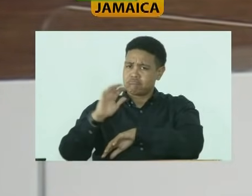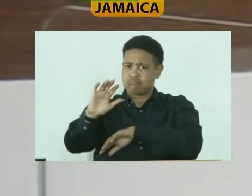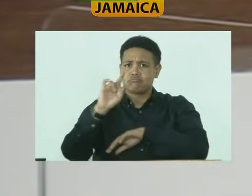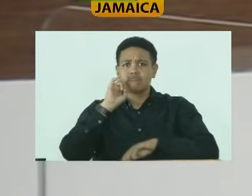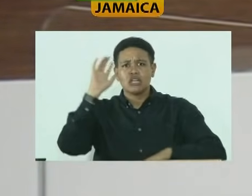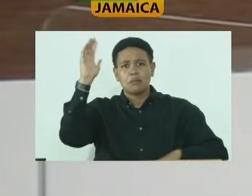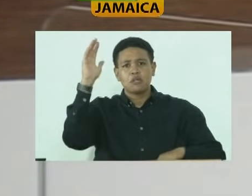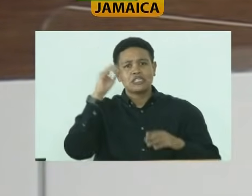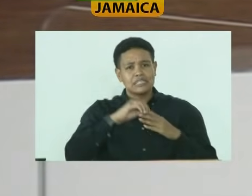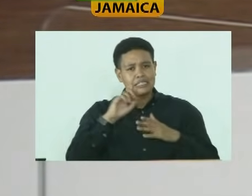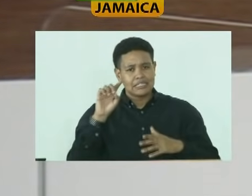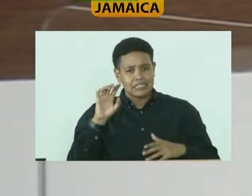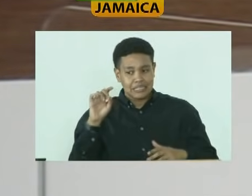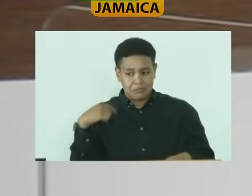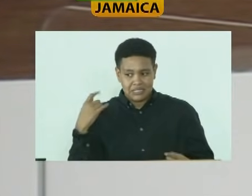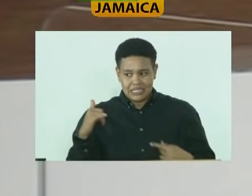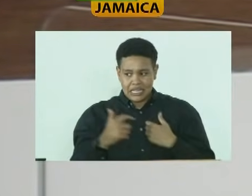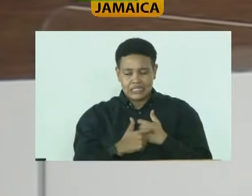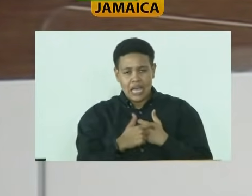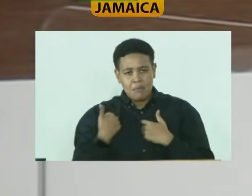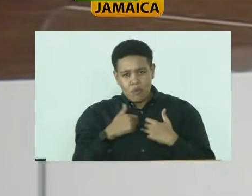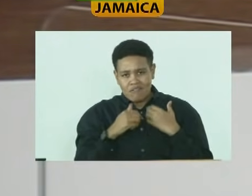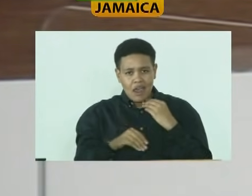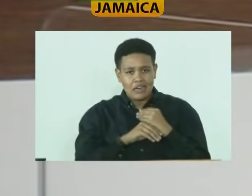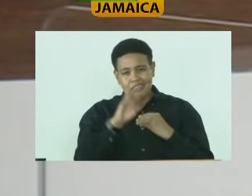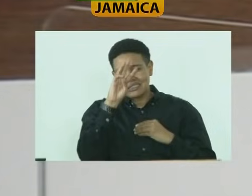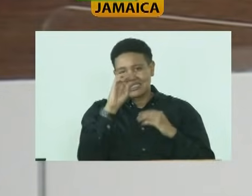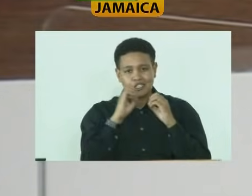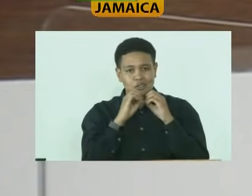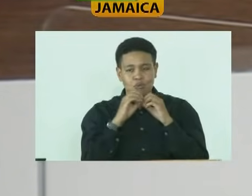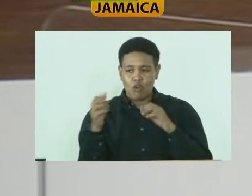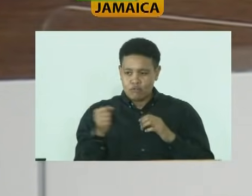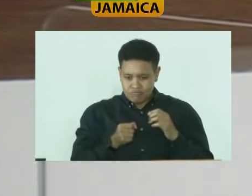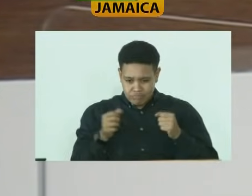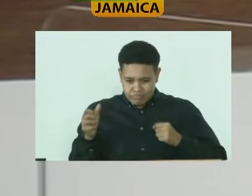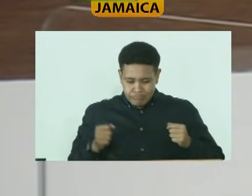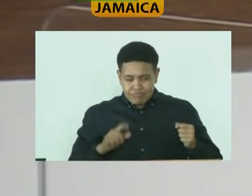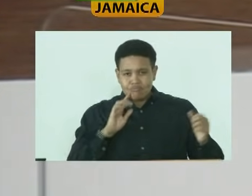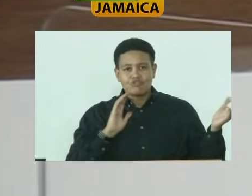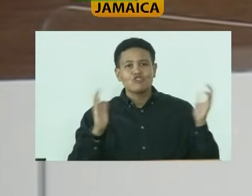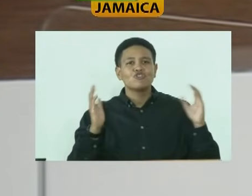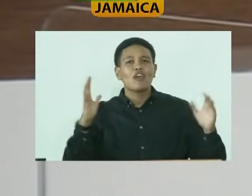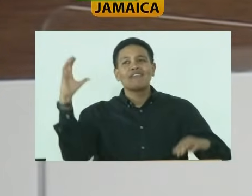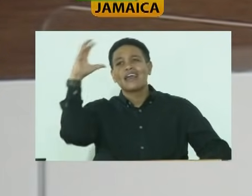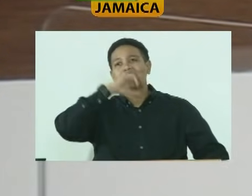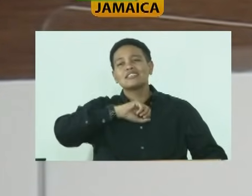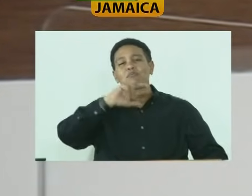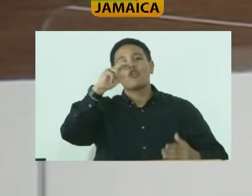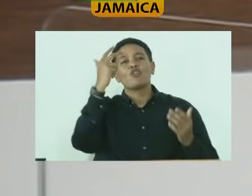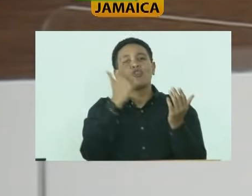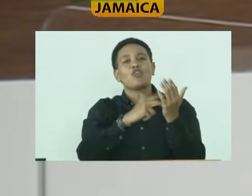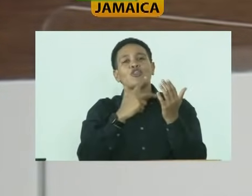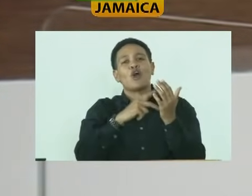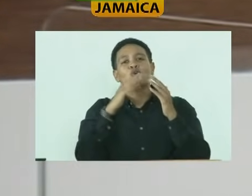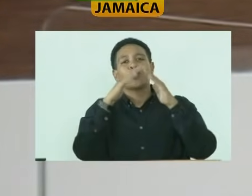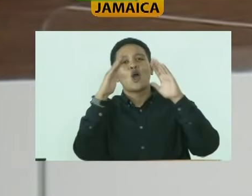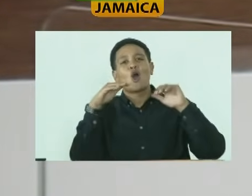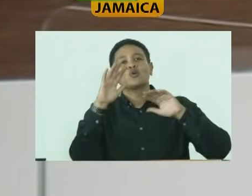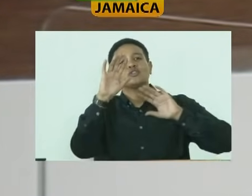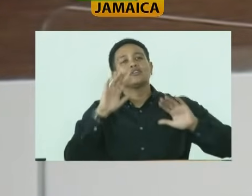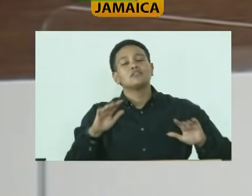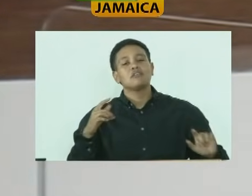in December. Since then, we have added 6 more, serving an estimated 3,000 households.